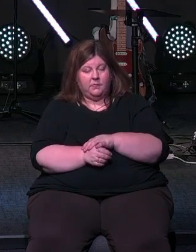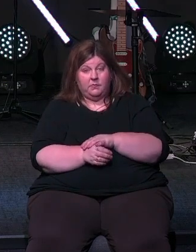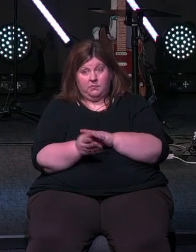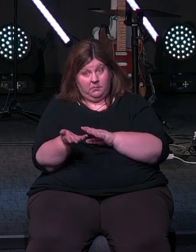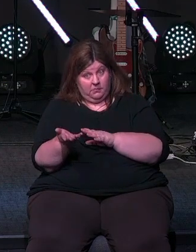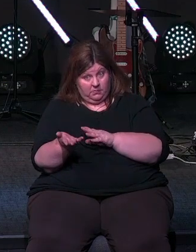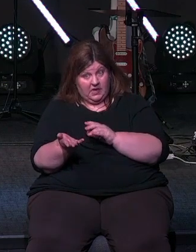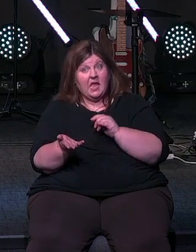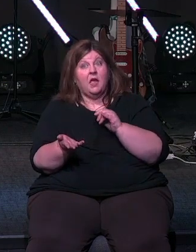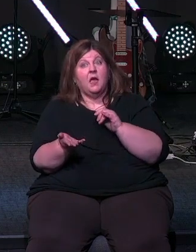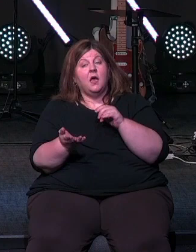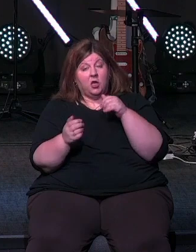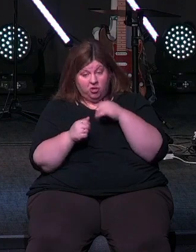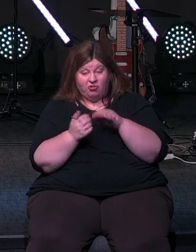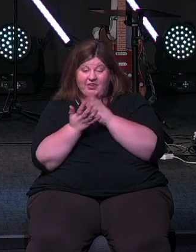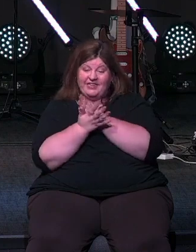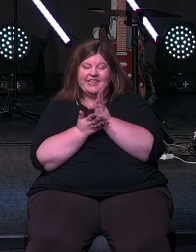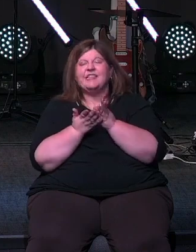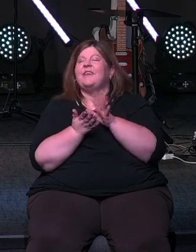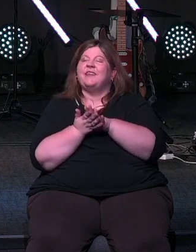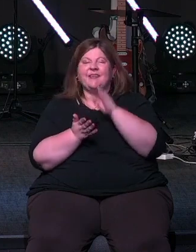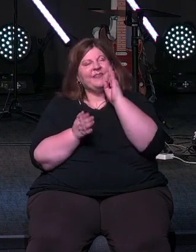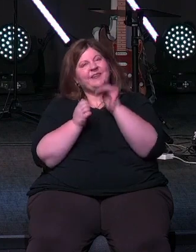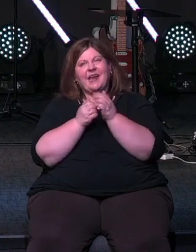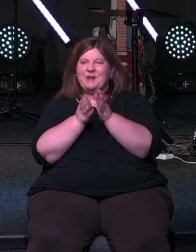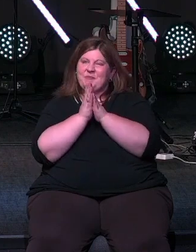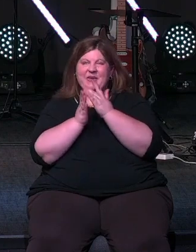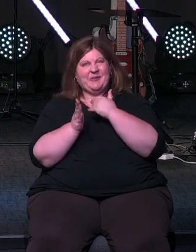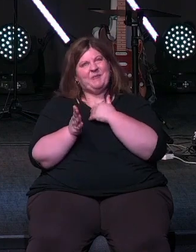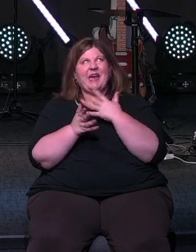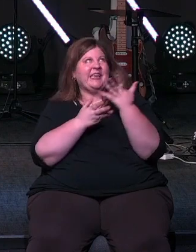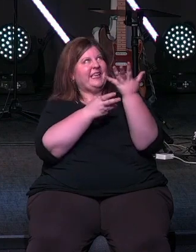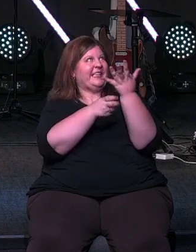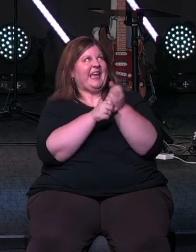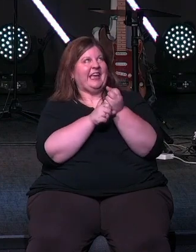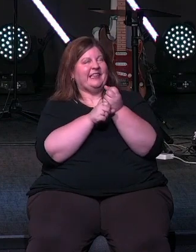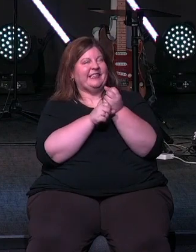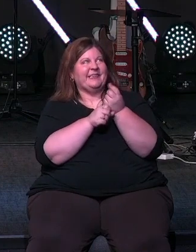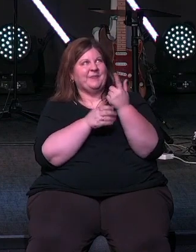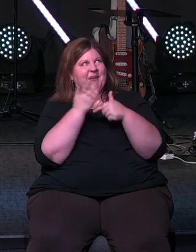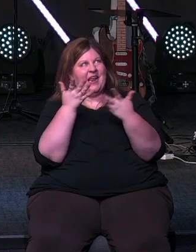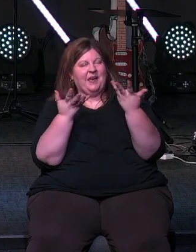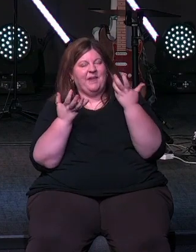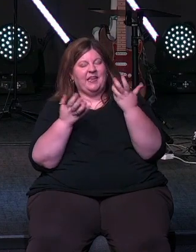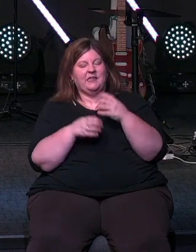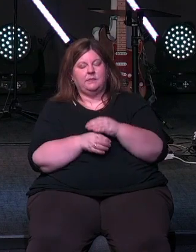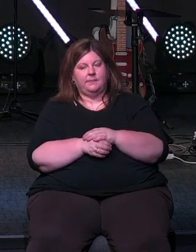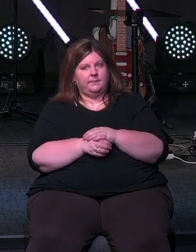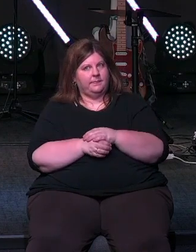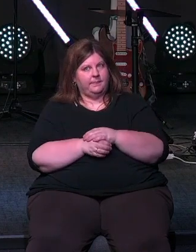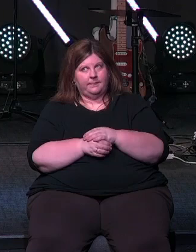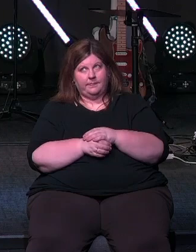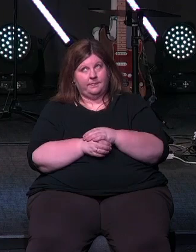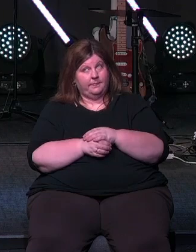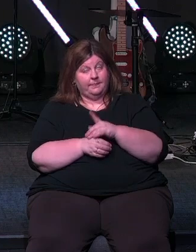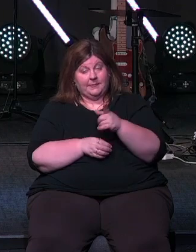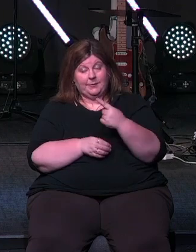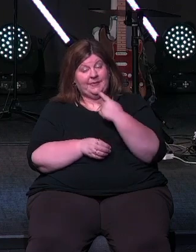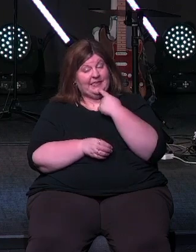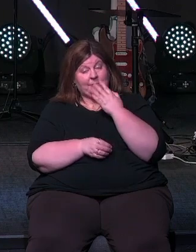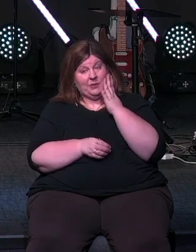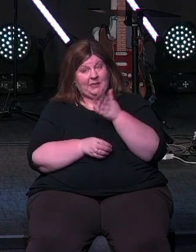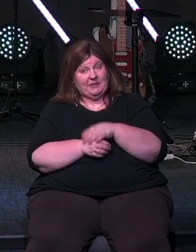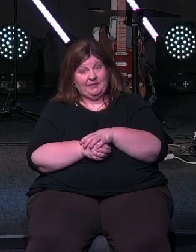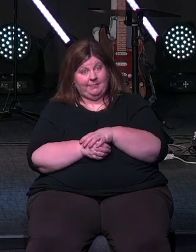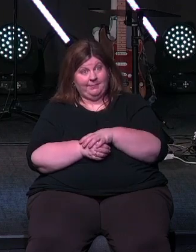you're going to go into this series and you go, I want to learn how to pray so I know how to get from God what I want when I want it, you're going to be so disappointed in